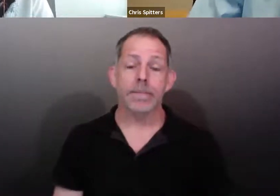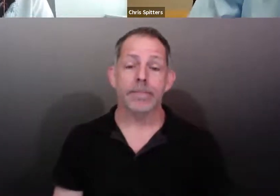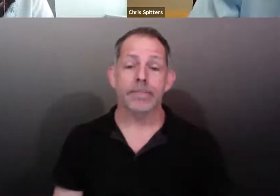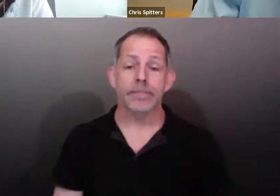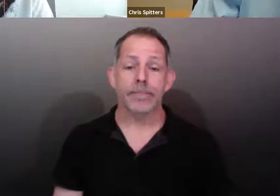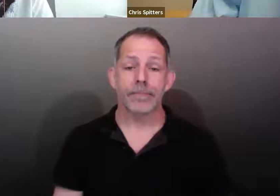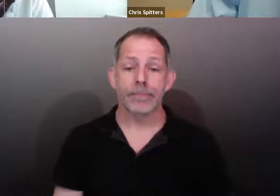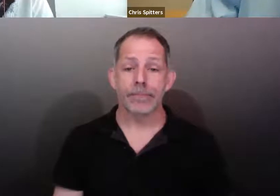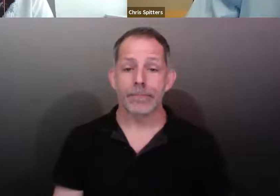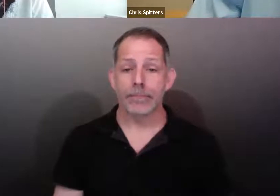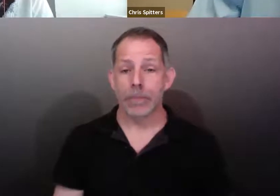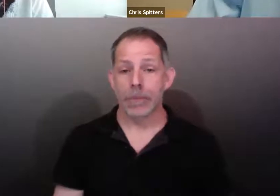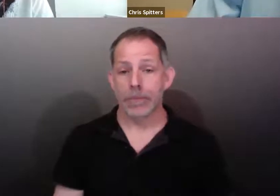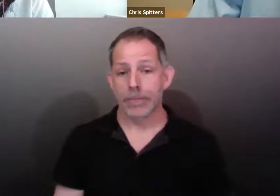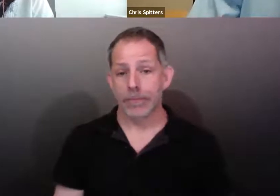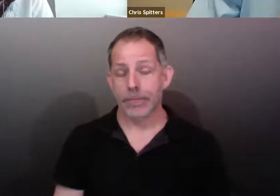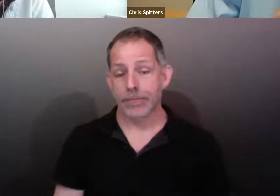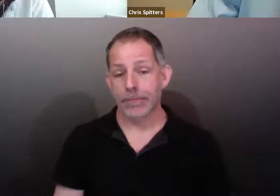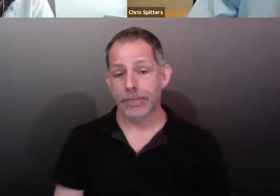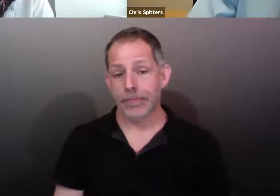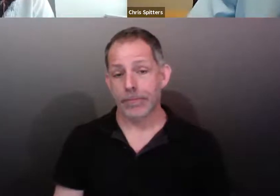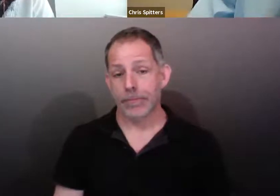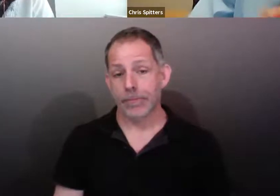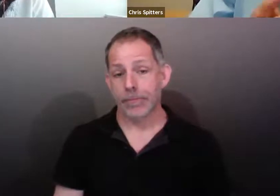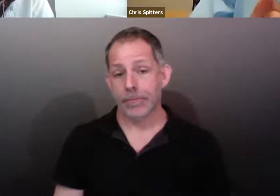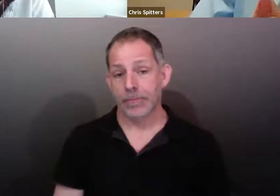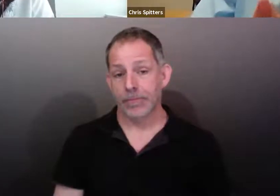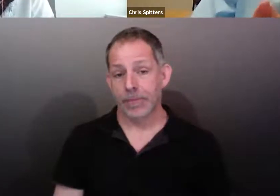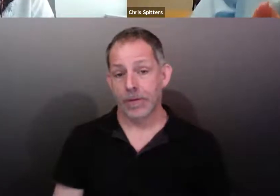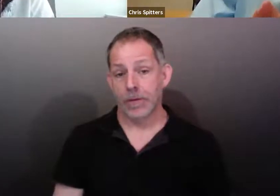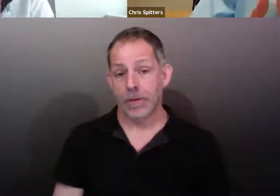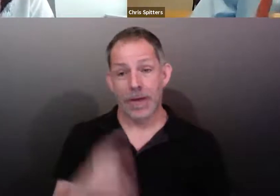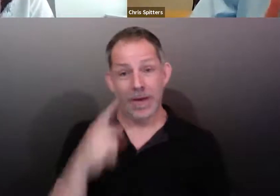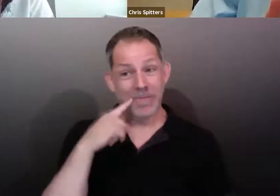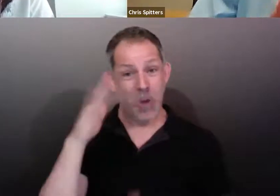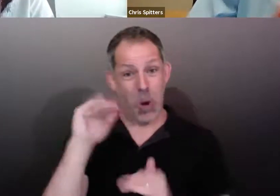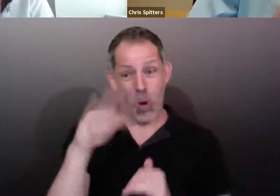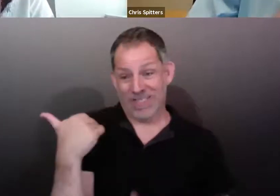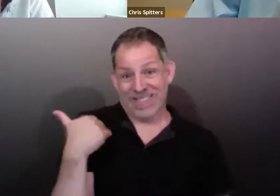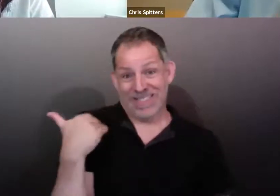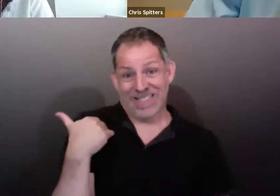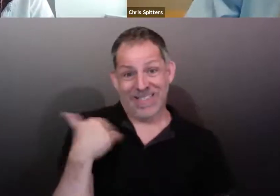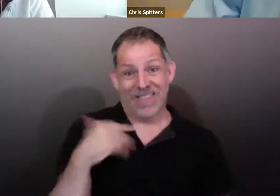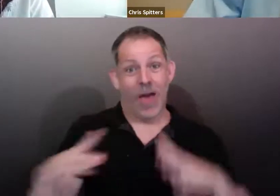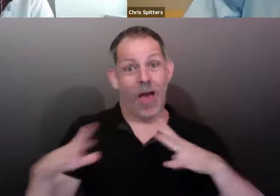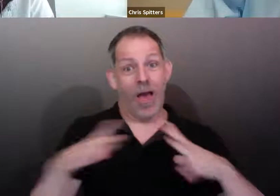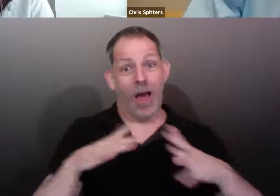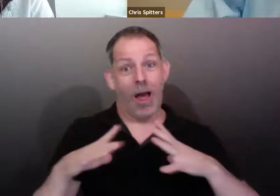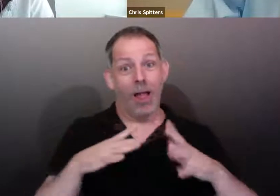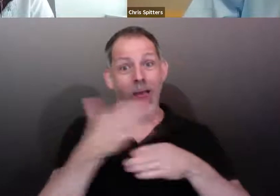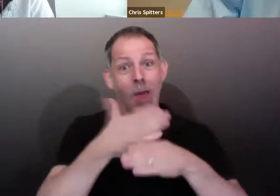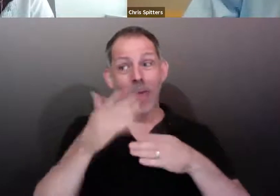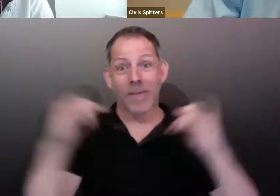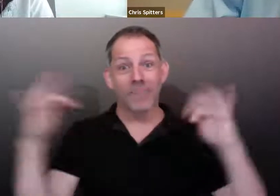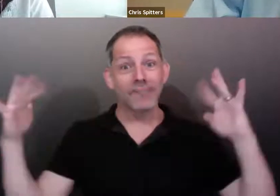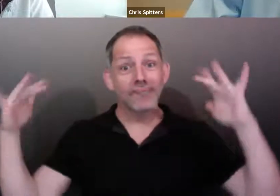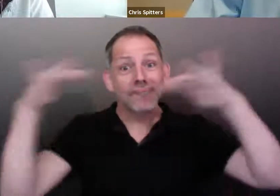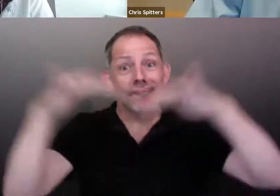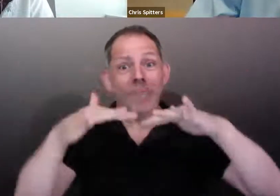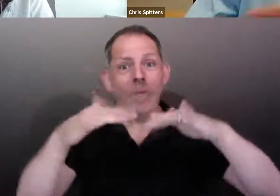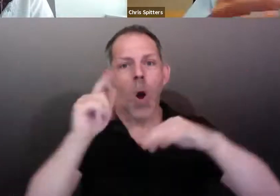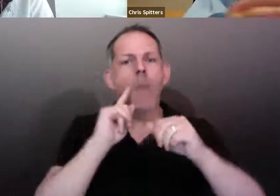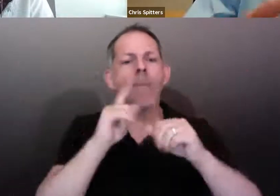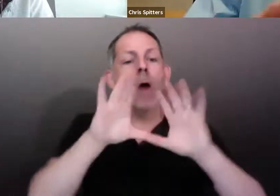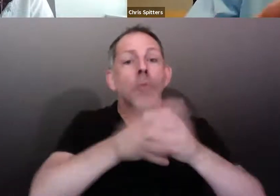everyone kept their gatherings small and wore masks in public this last weekend. In recent time, Memorial Day, 4th